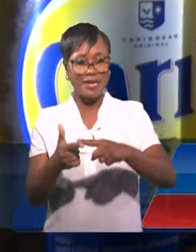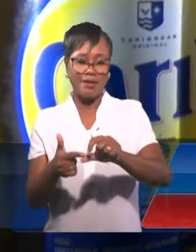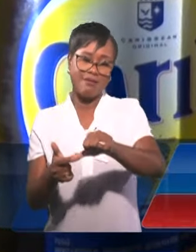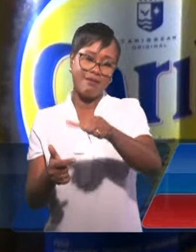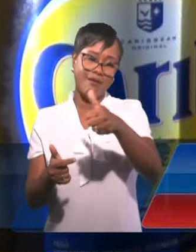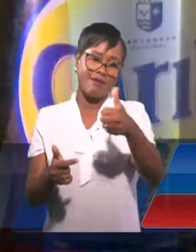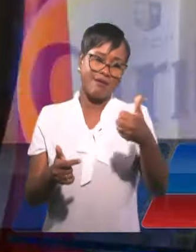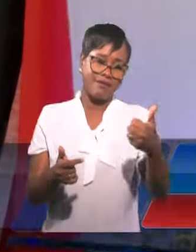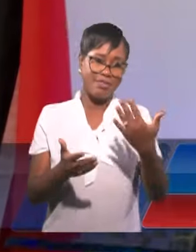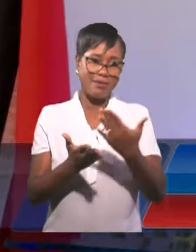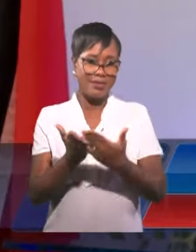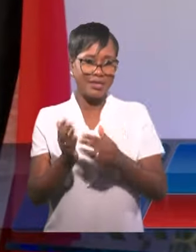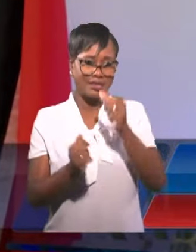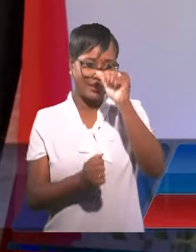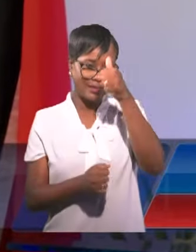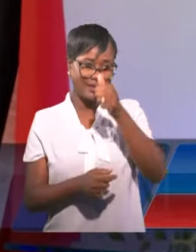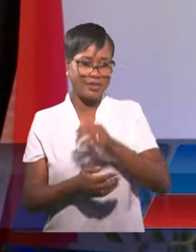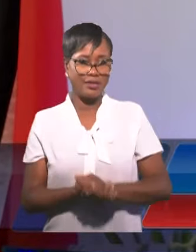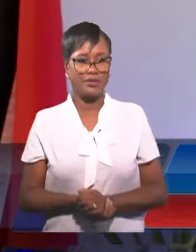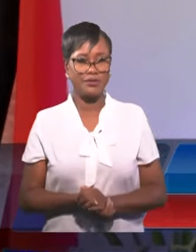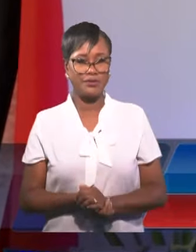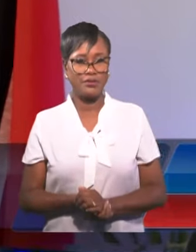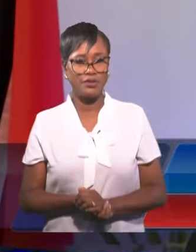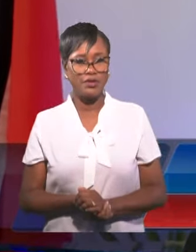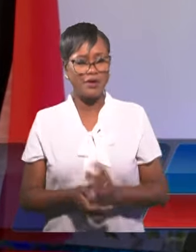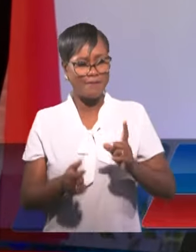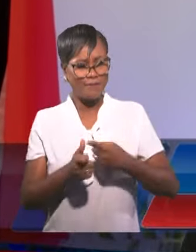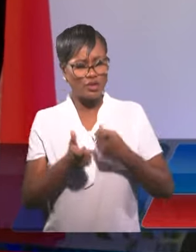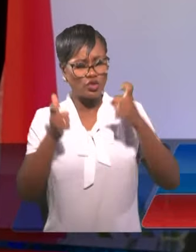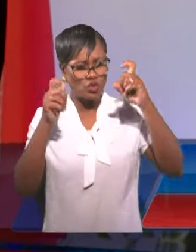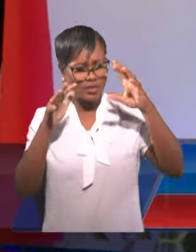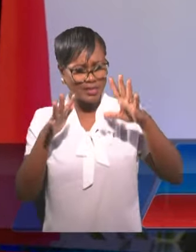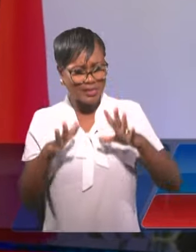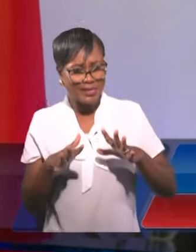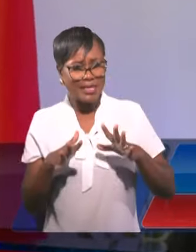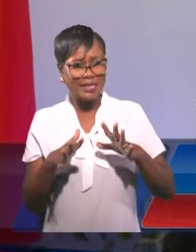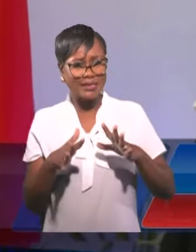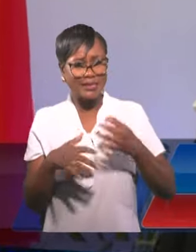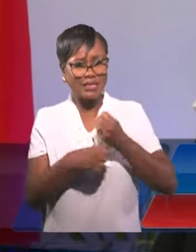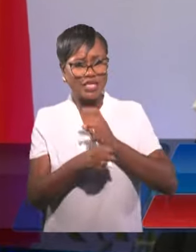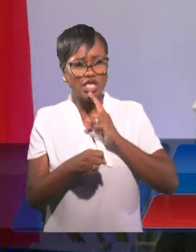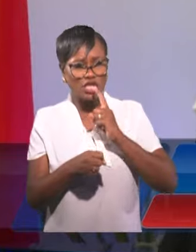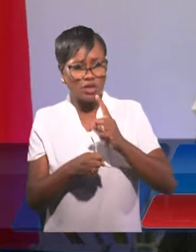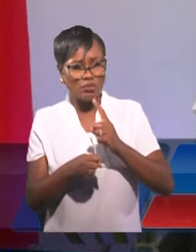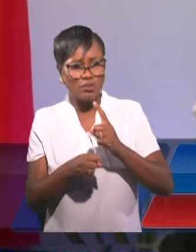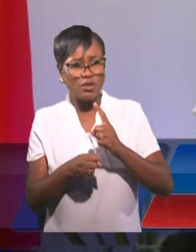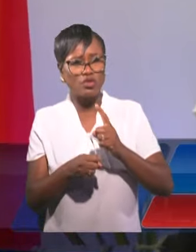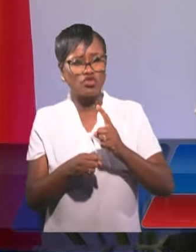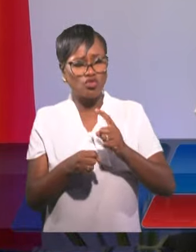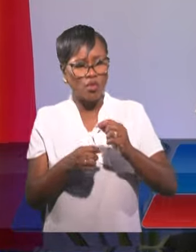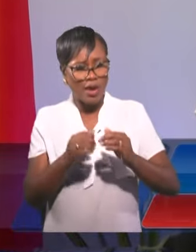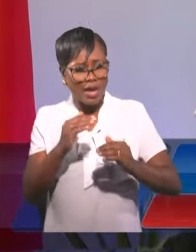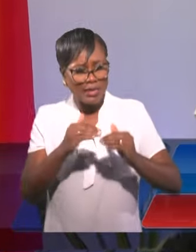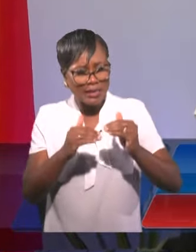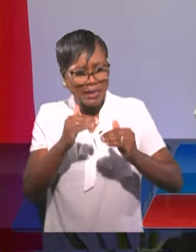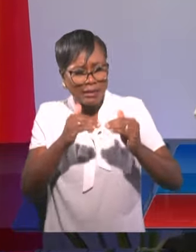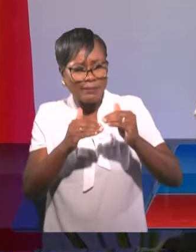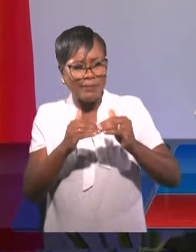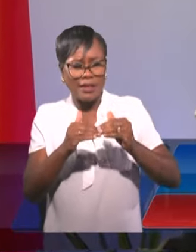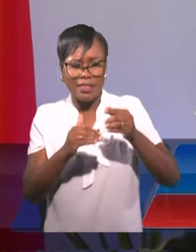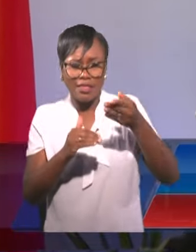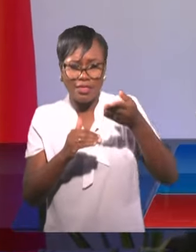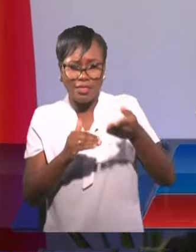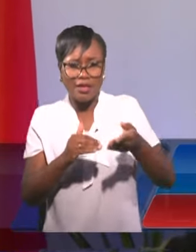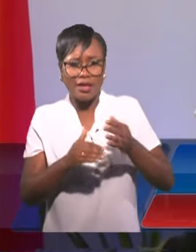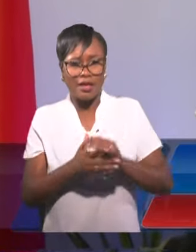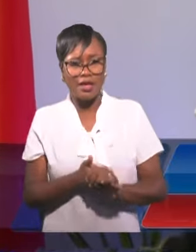other states in India. So obviously we want to test the plan first, make sure that the brand is able to build, gain credibility. And once